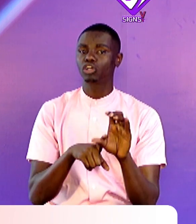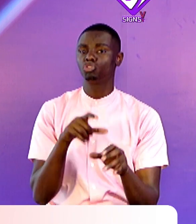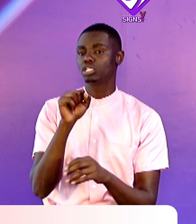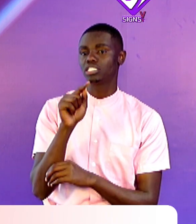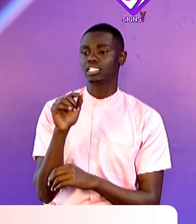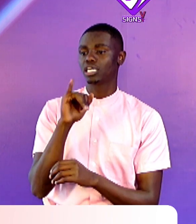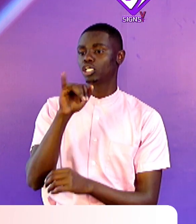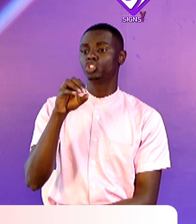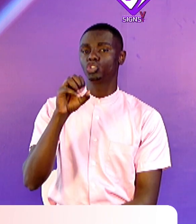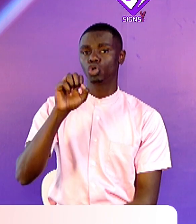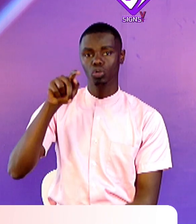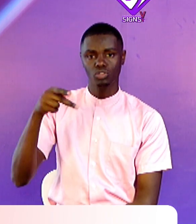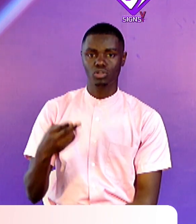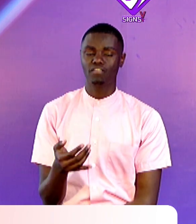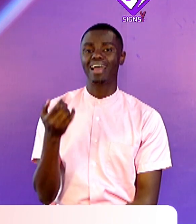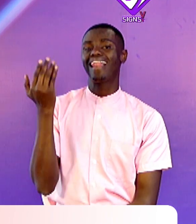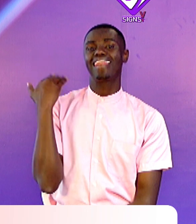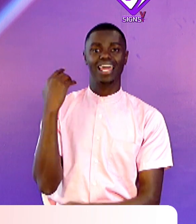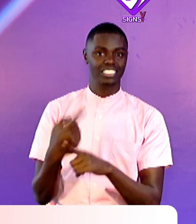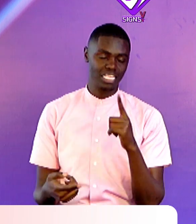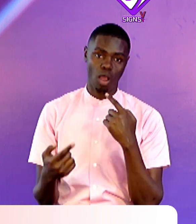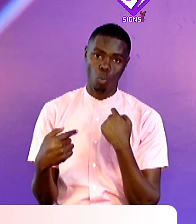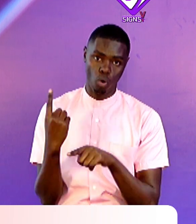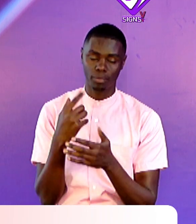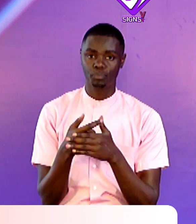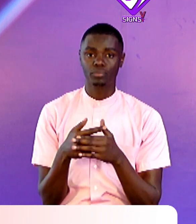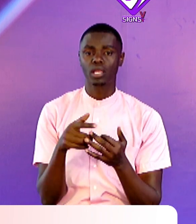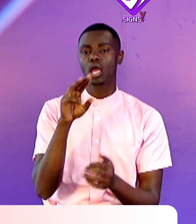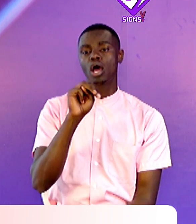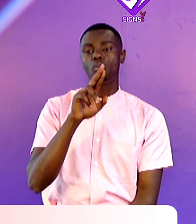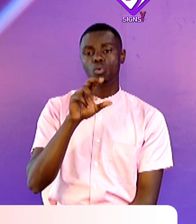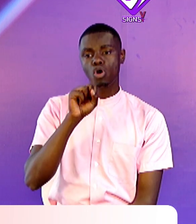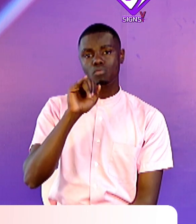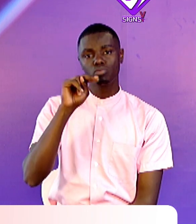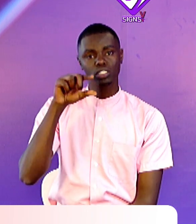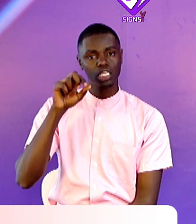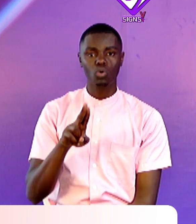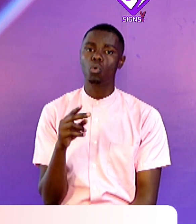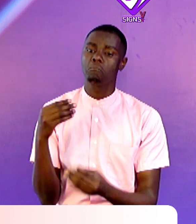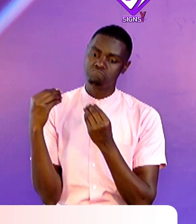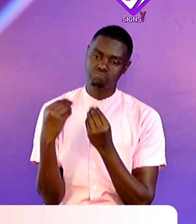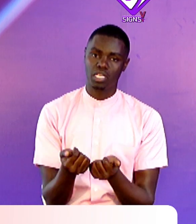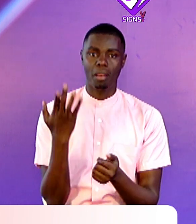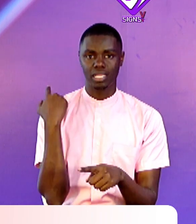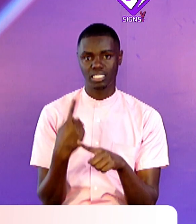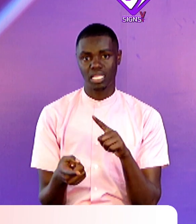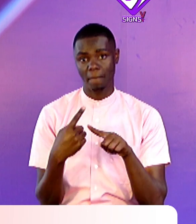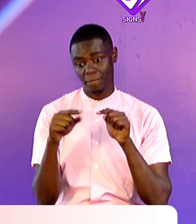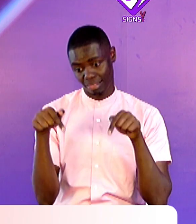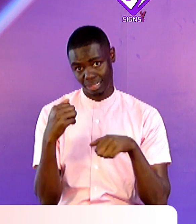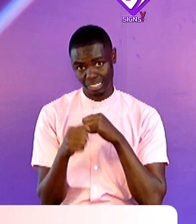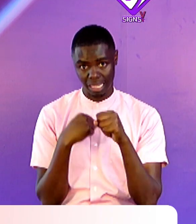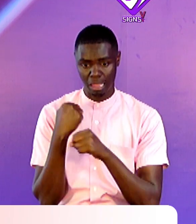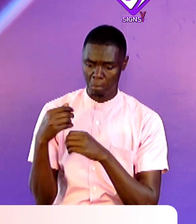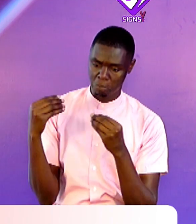year, they won. And Musingu was there. By the way, Musingu beat them last year. This year, they have managed to beat Musingu